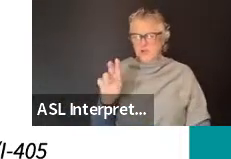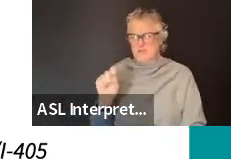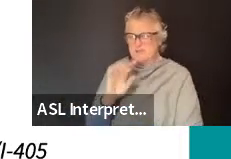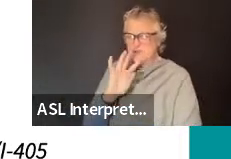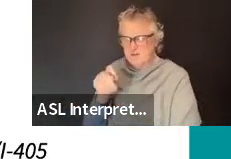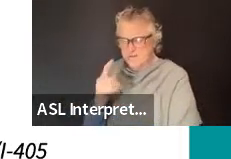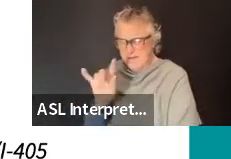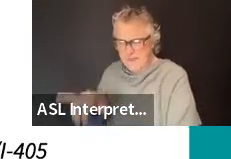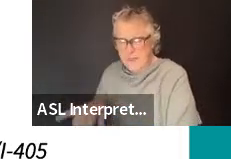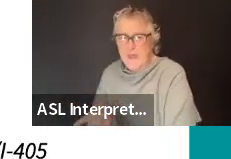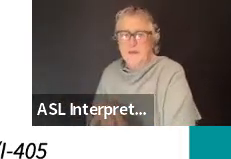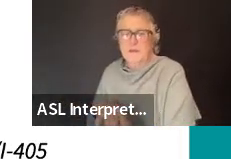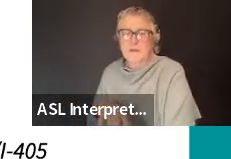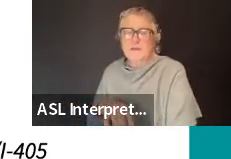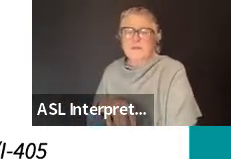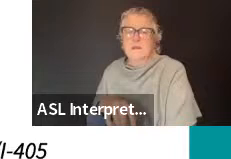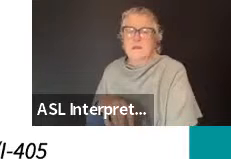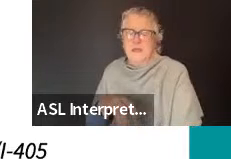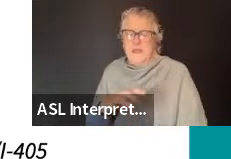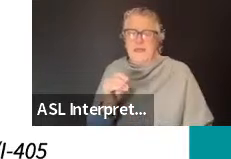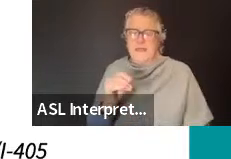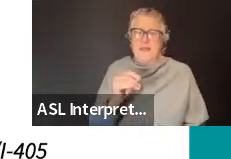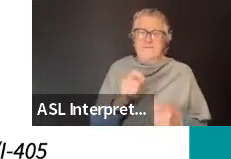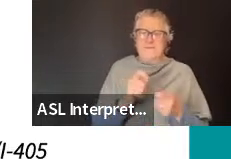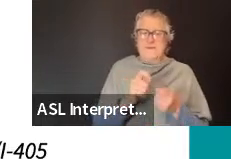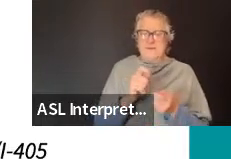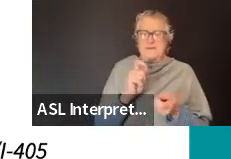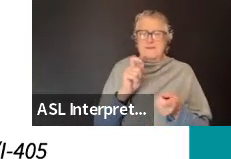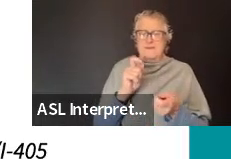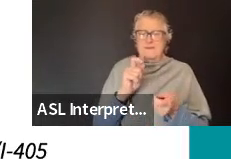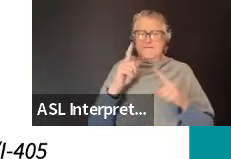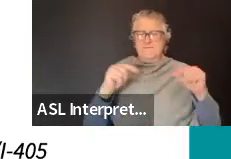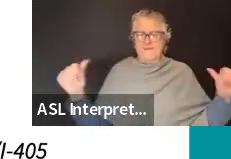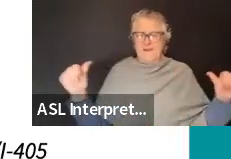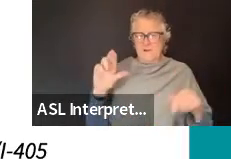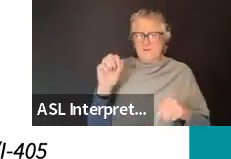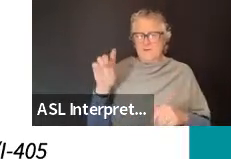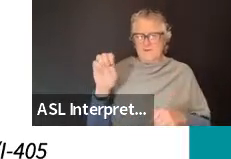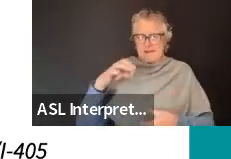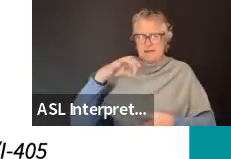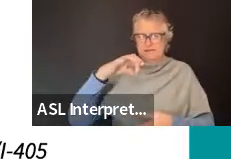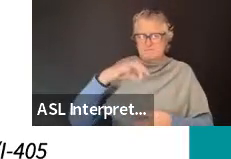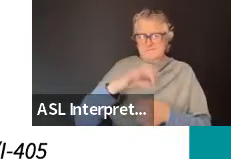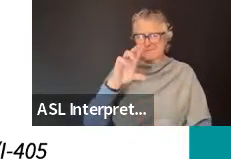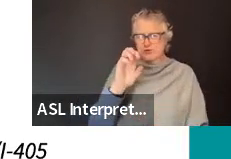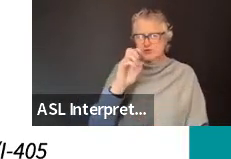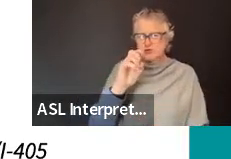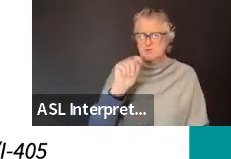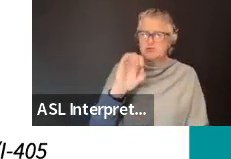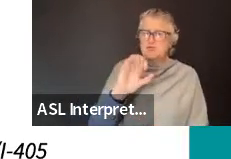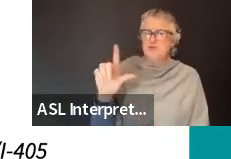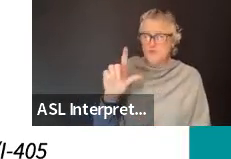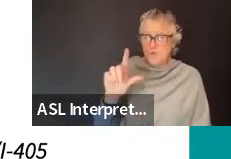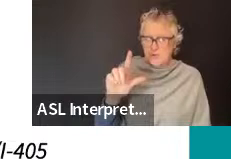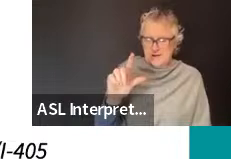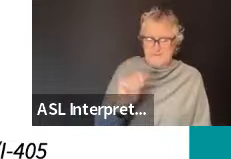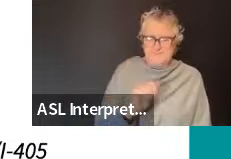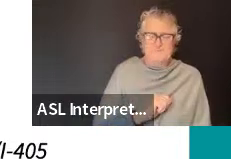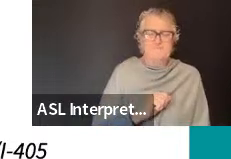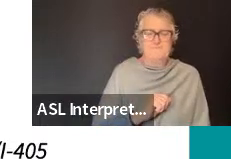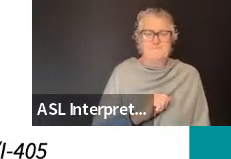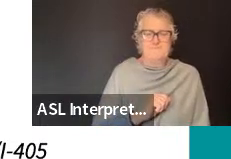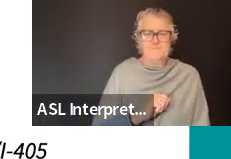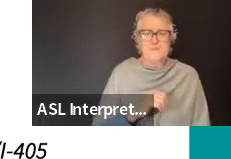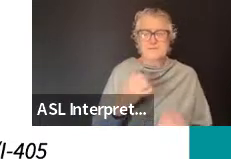well as the transit improvements and the variable rate tolling. So let's talk about the travel times here shown. So the southbound AM